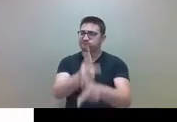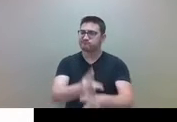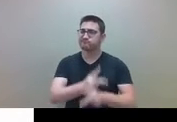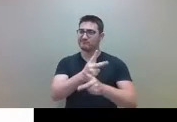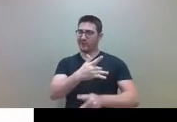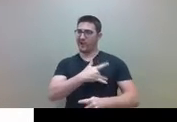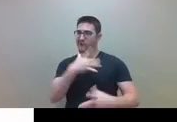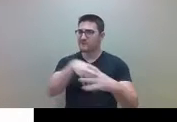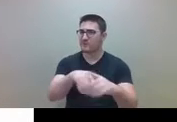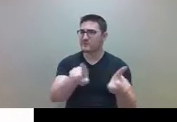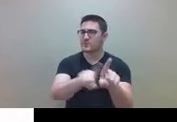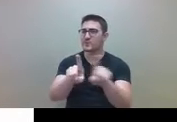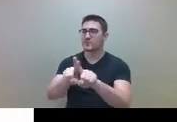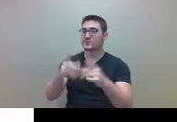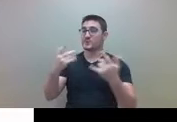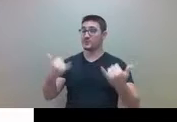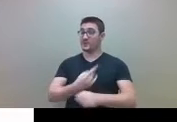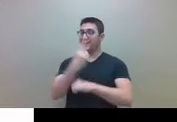for the caregiver.